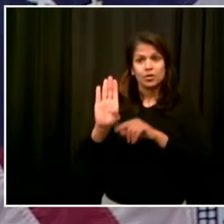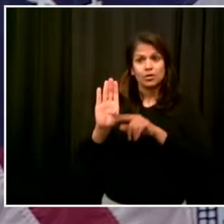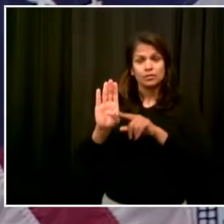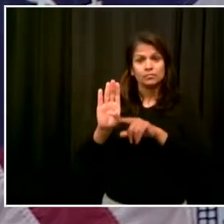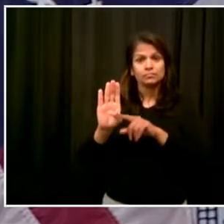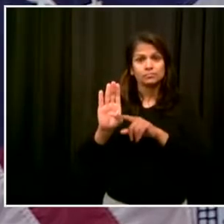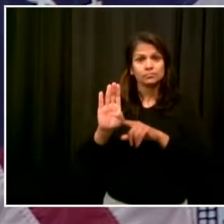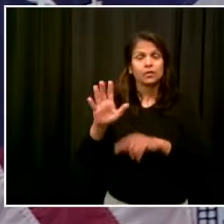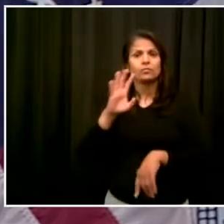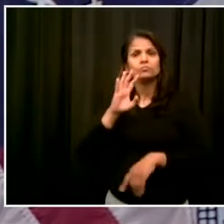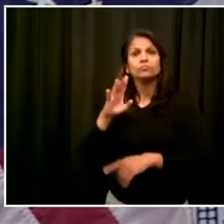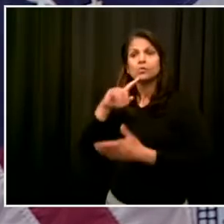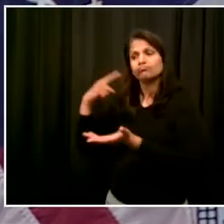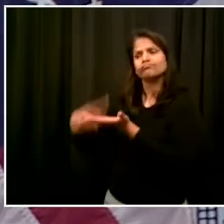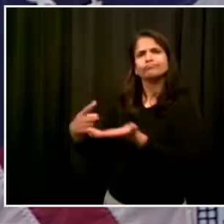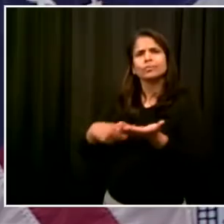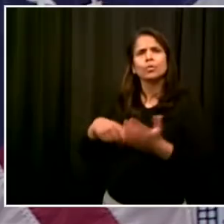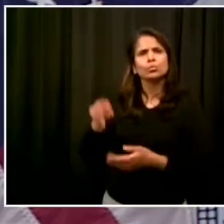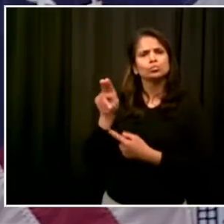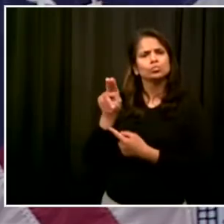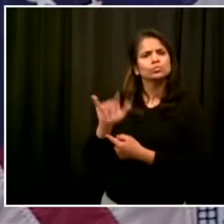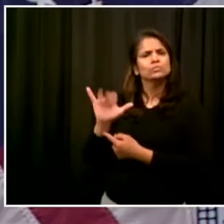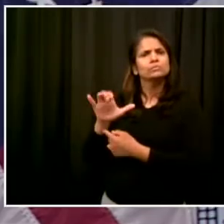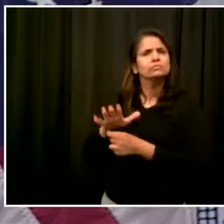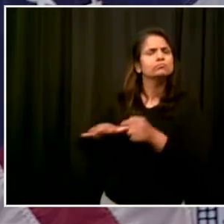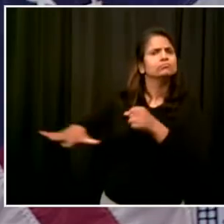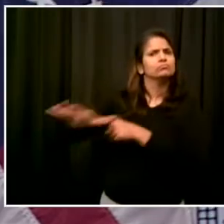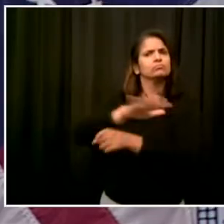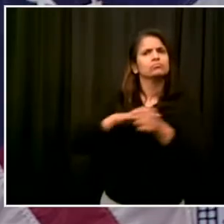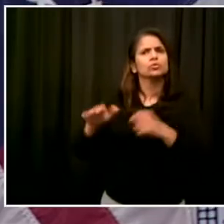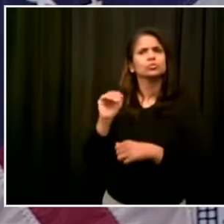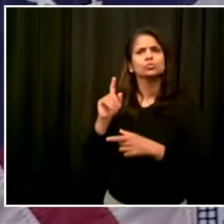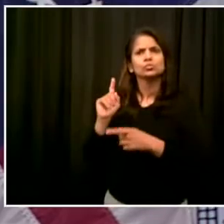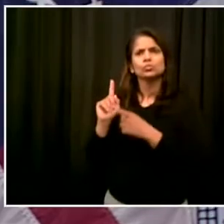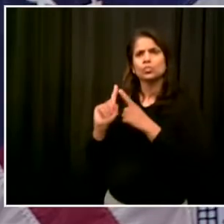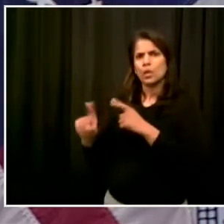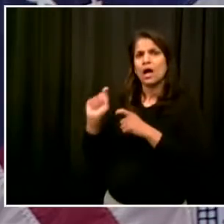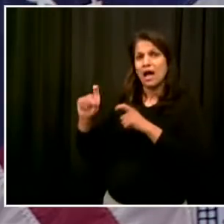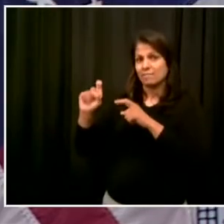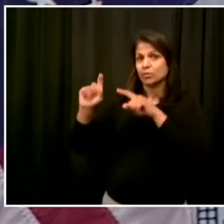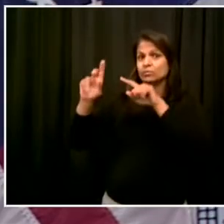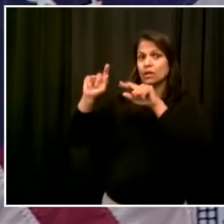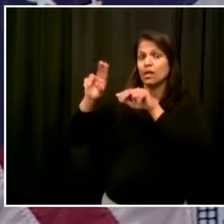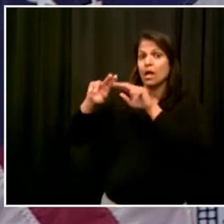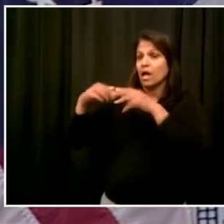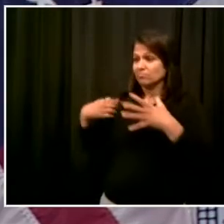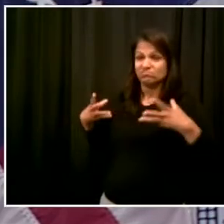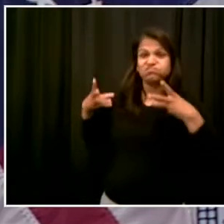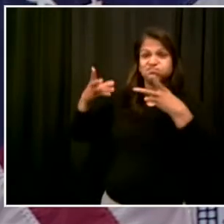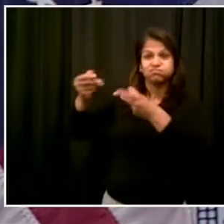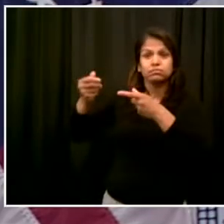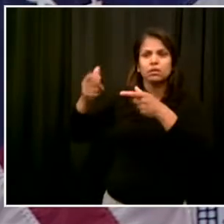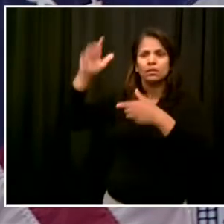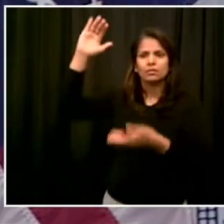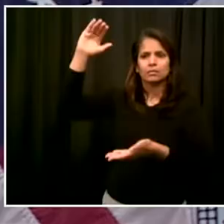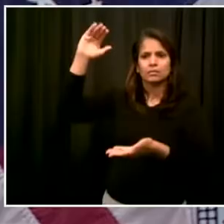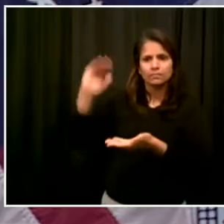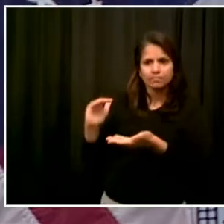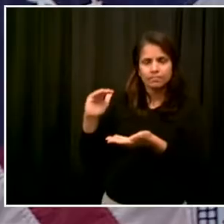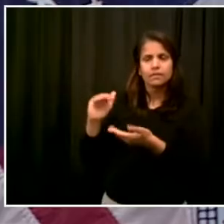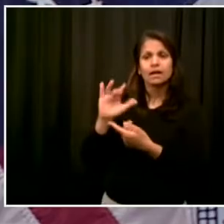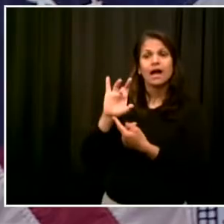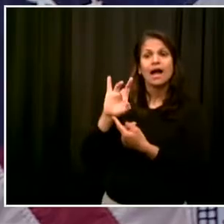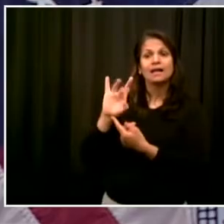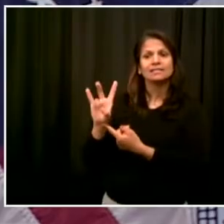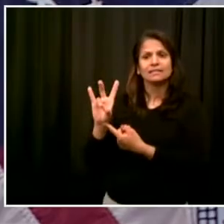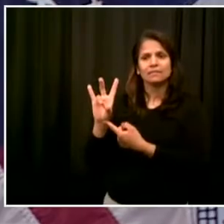budget. Now we have to take it down again to an $87 billion budget. So as we lose revenue, we have to keep moving with that